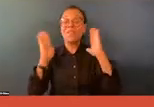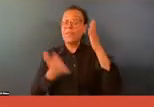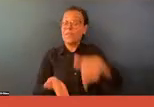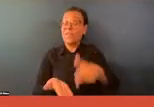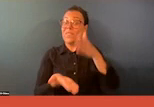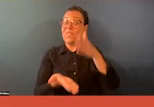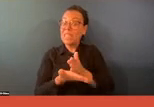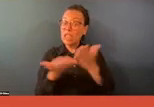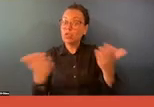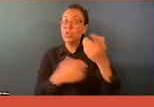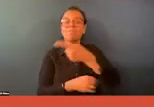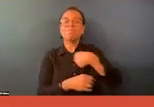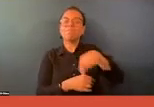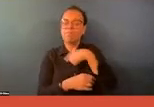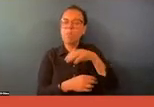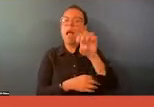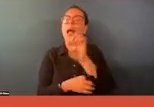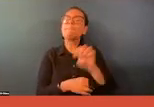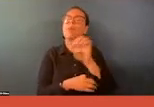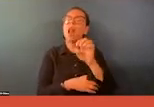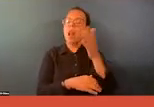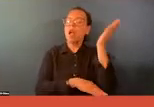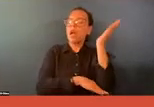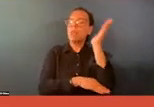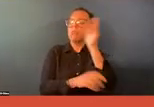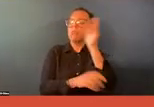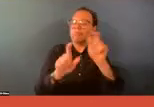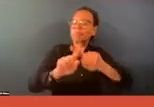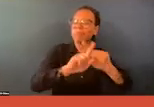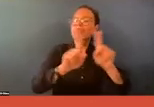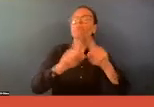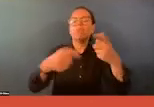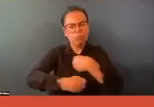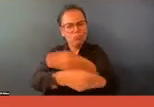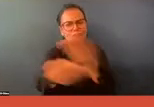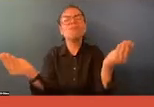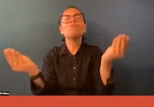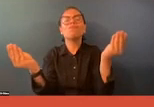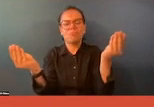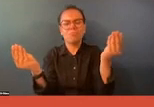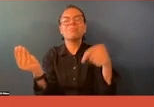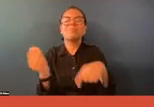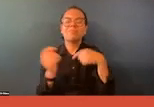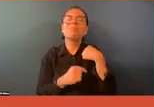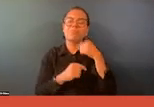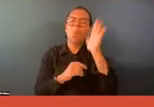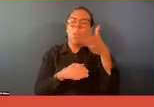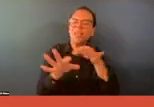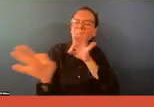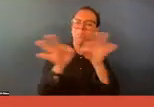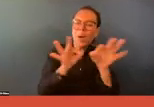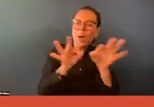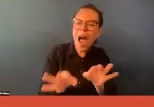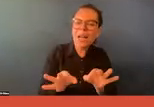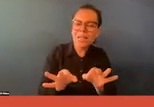share all speaker contacts. And now I would like to present how the USAID